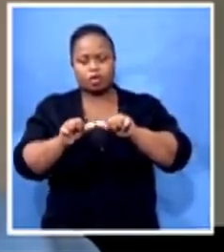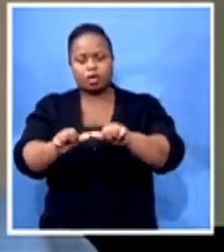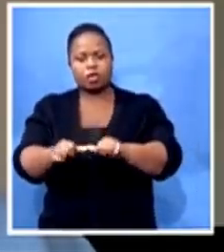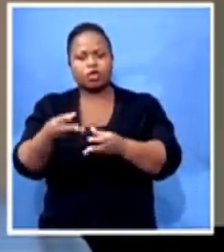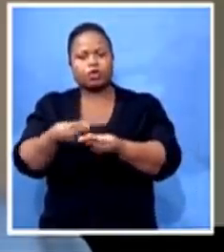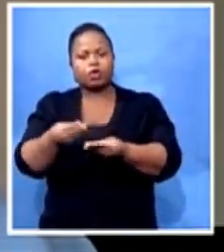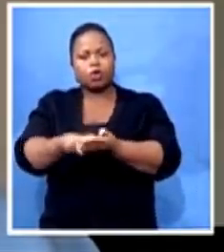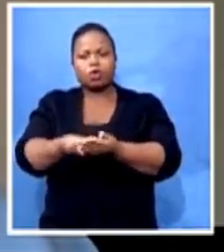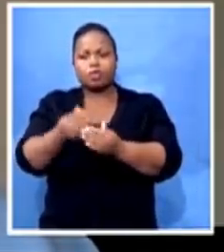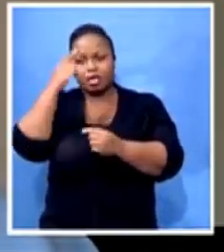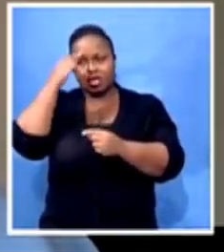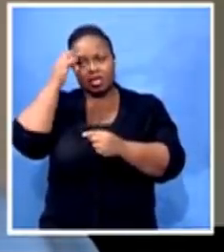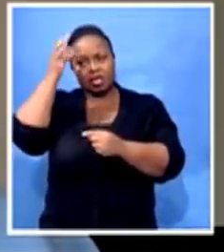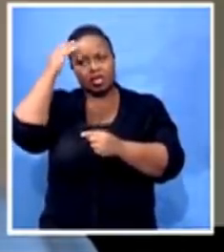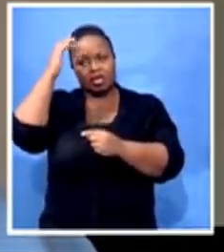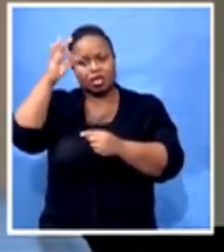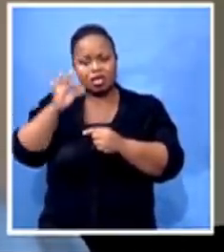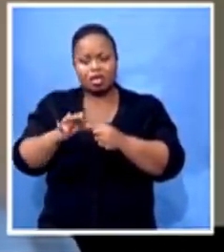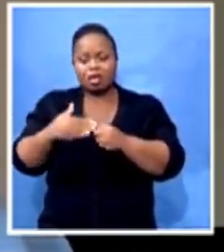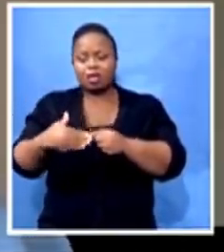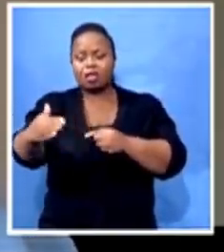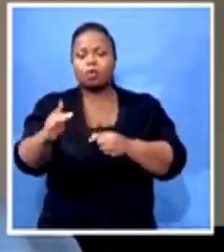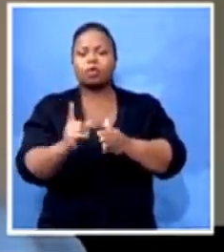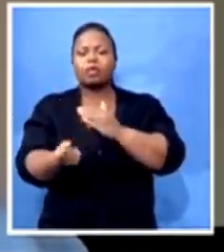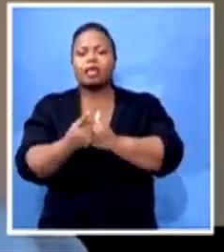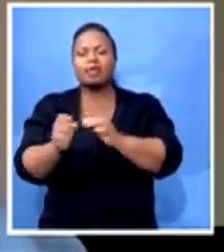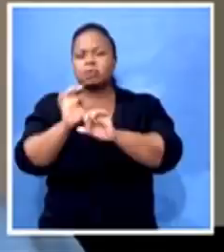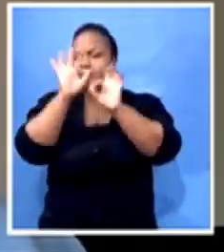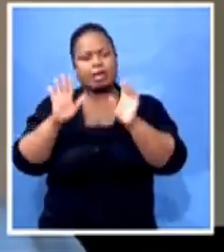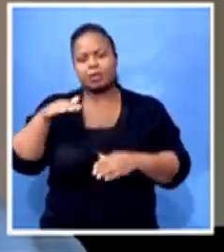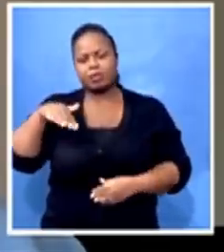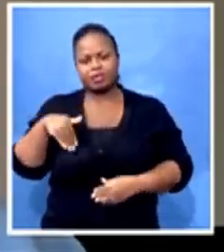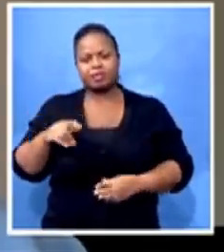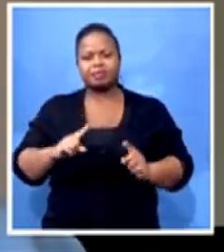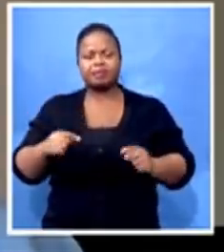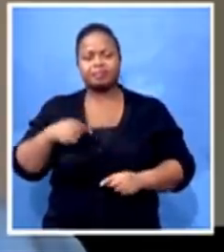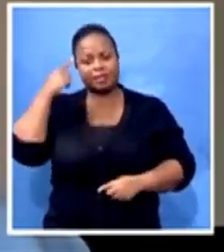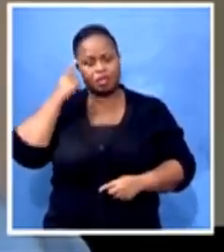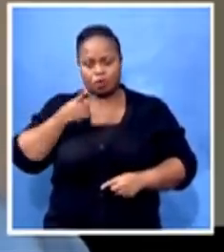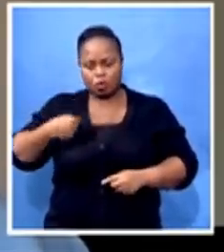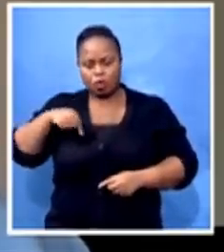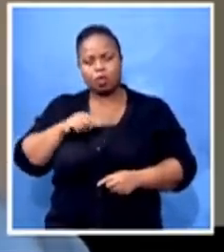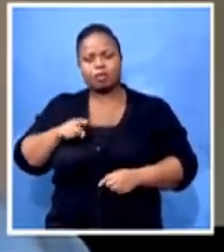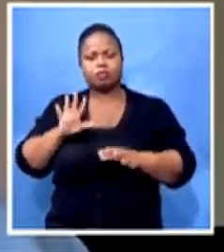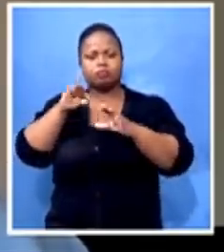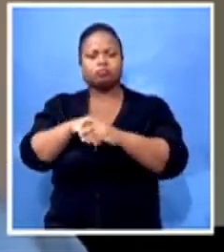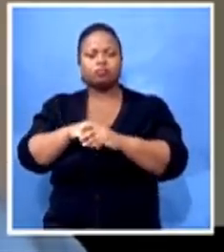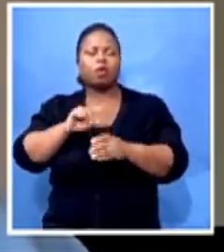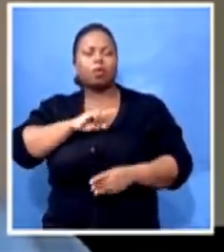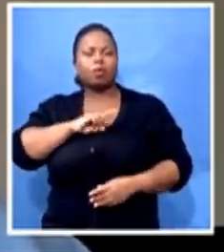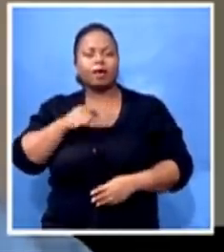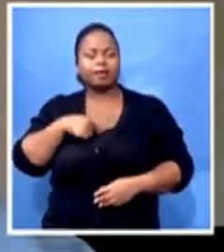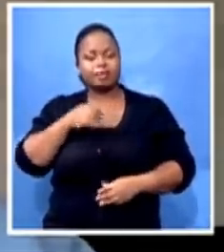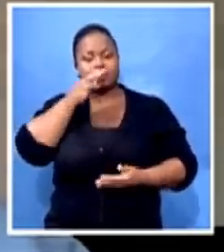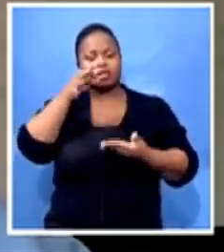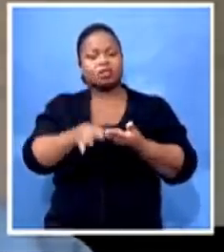contribute towards the building. My immediate ideas here or suggestion would be to look